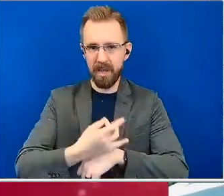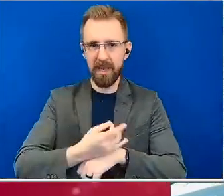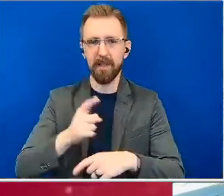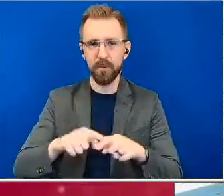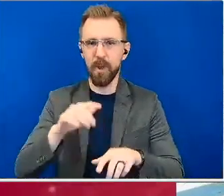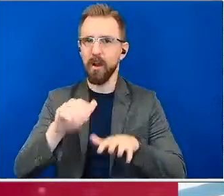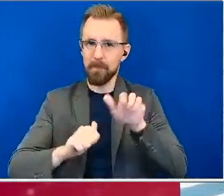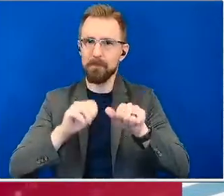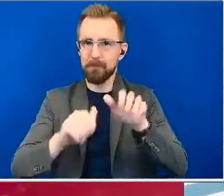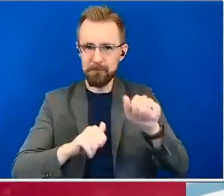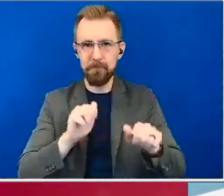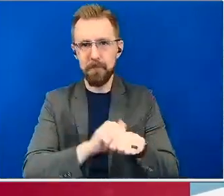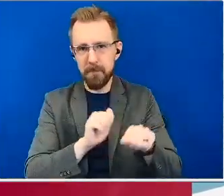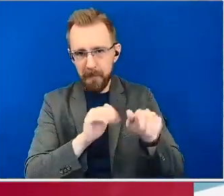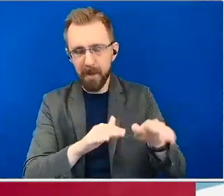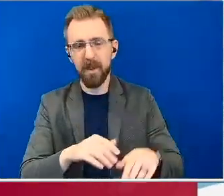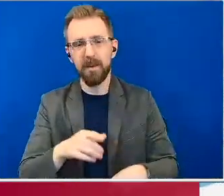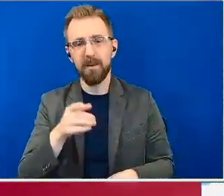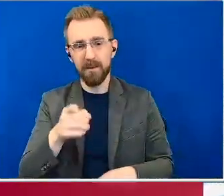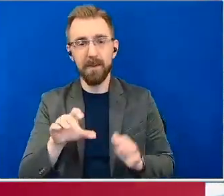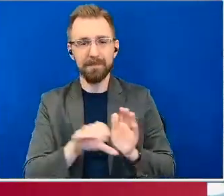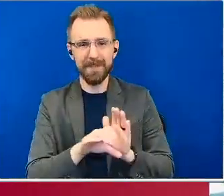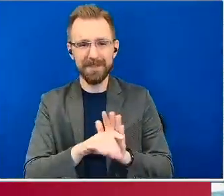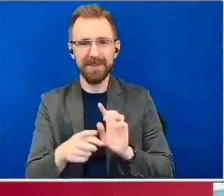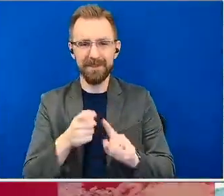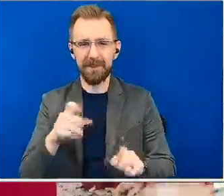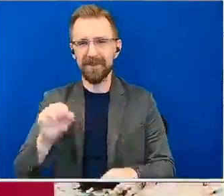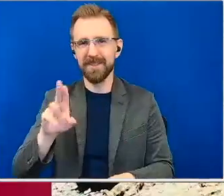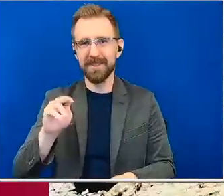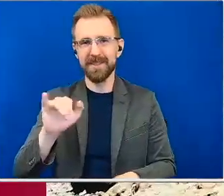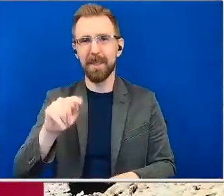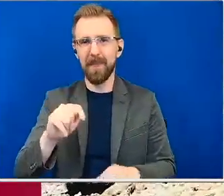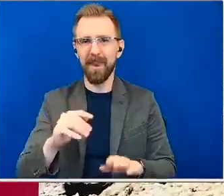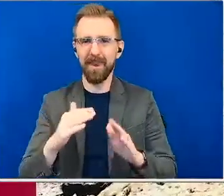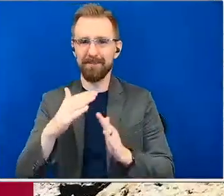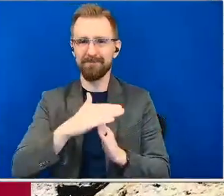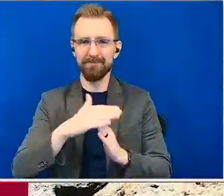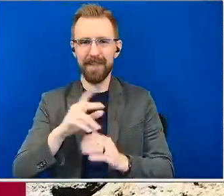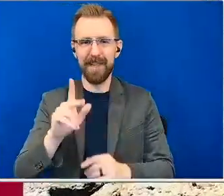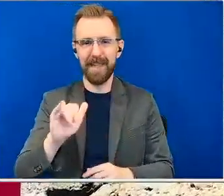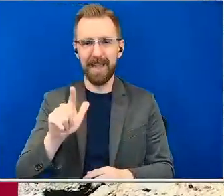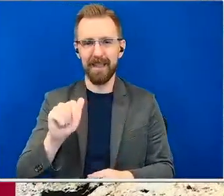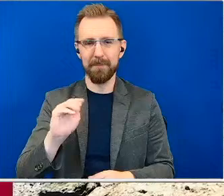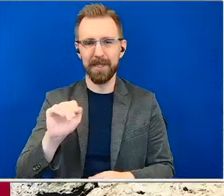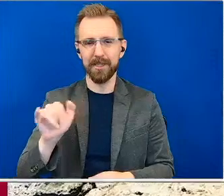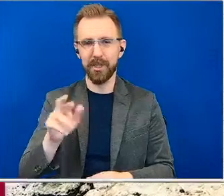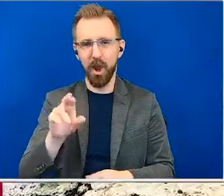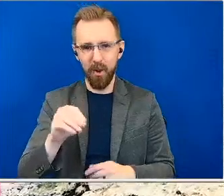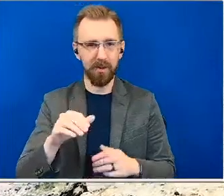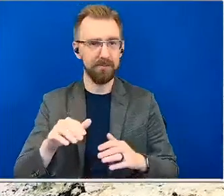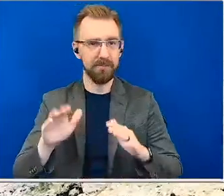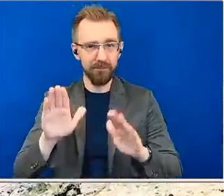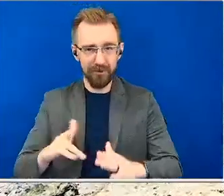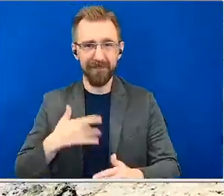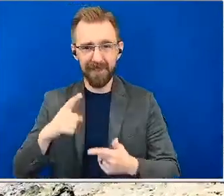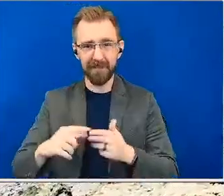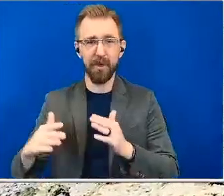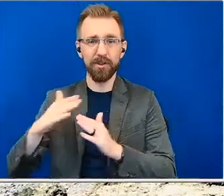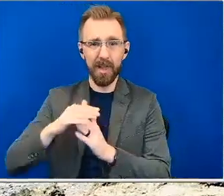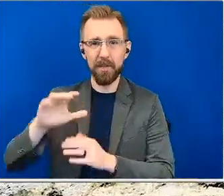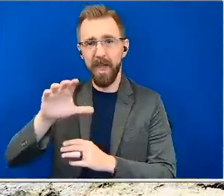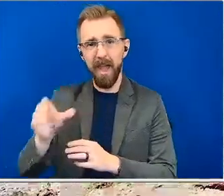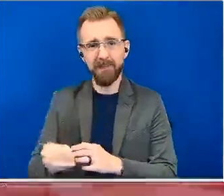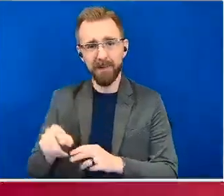and those pictures are from the summit of Kilimanjaro. It's a great feeling to be on top of Africa and look down at the savannas.